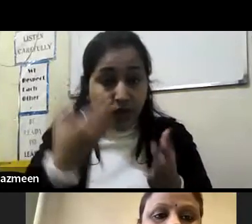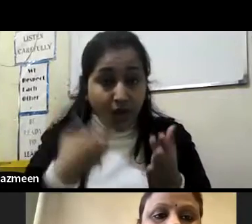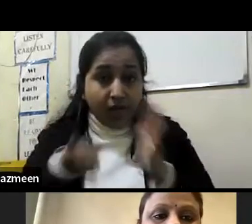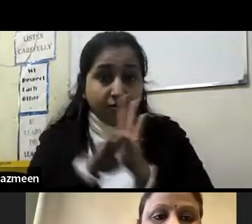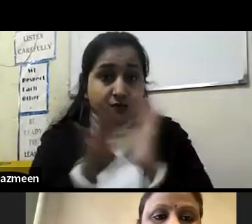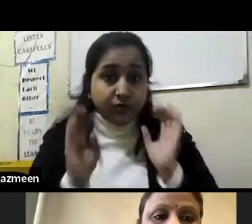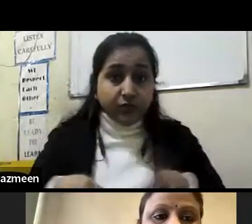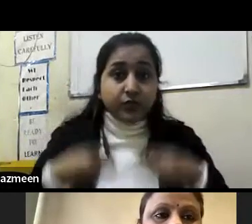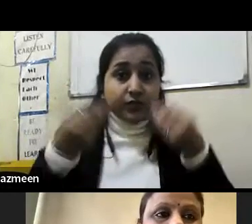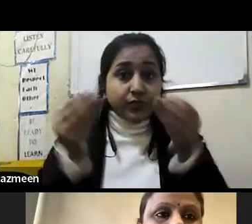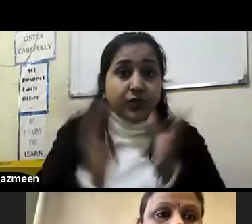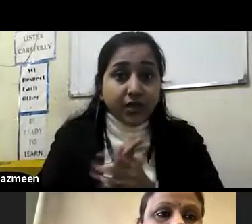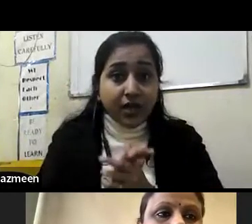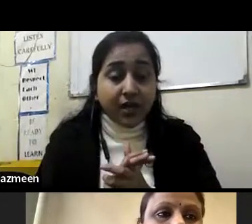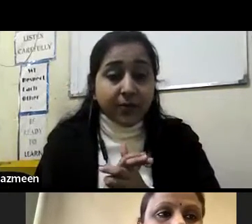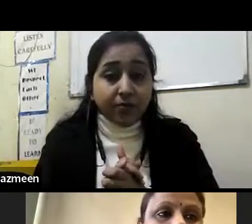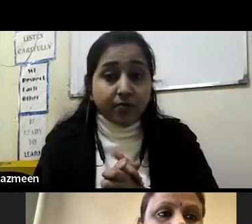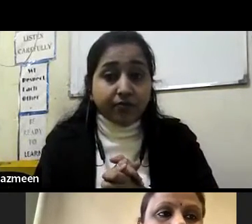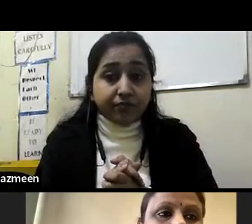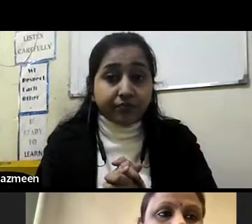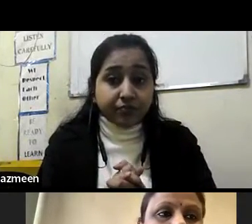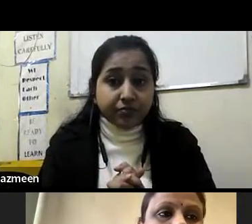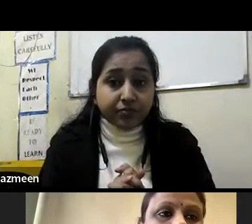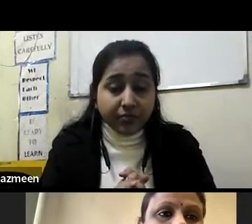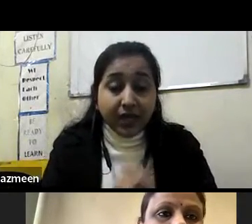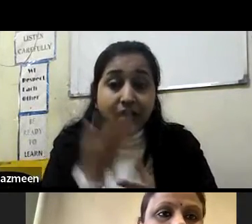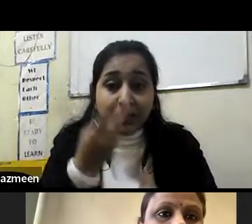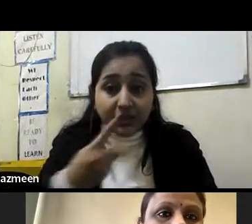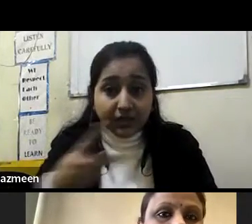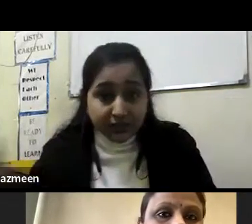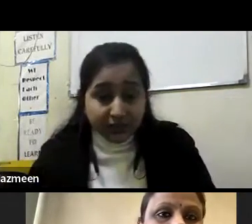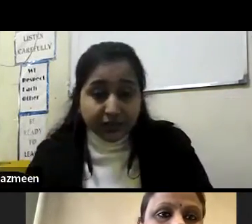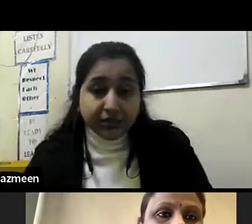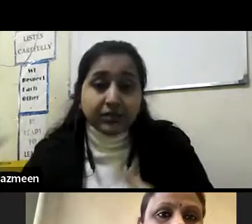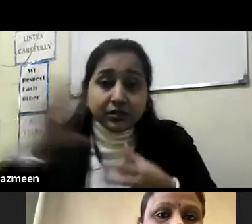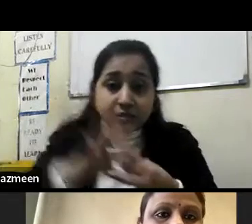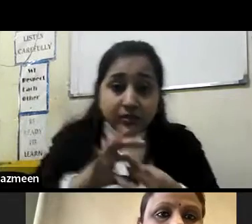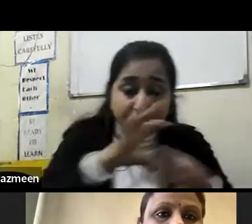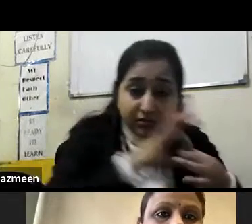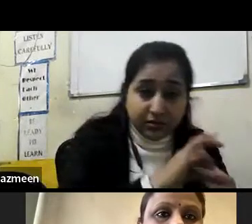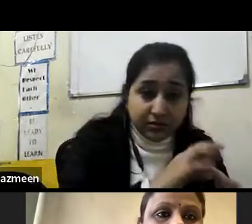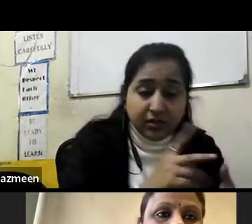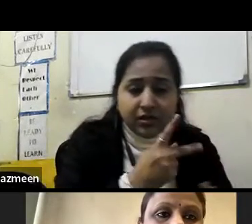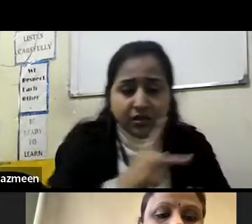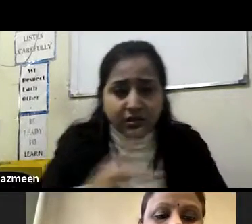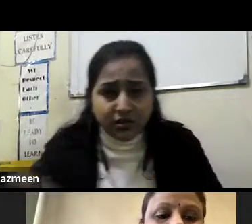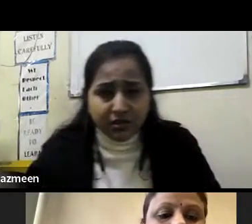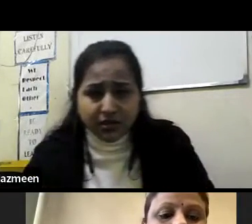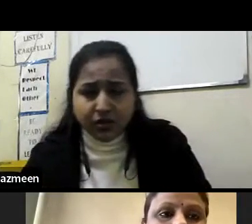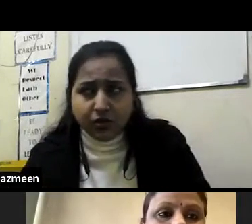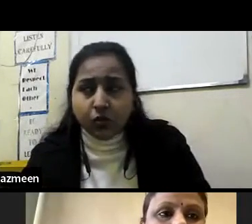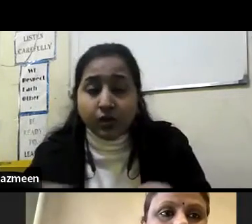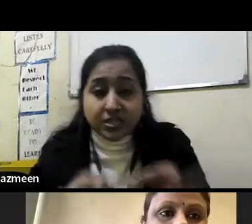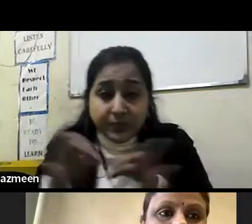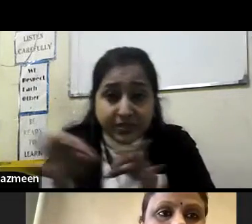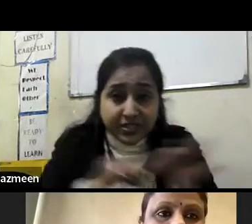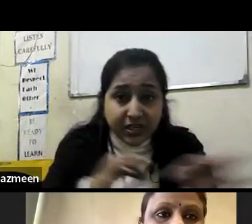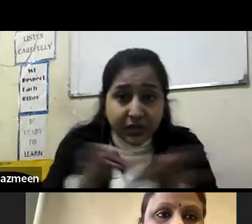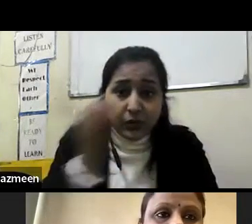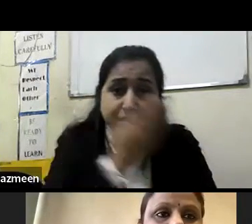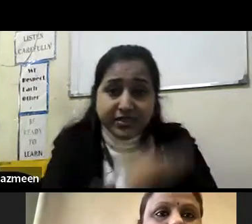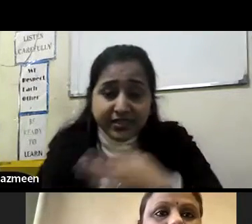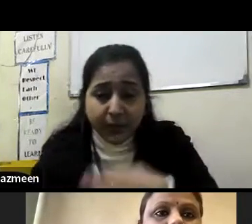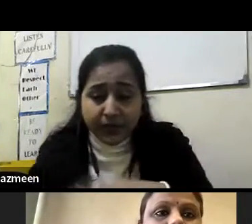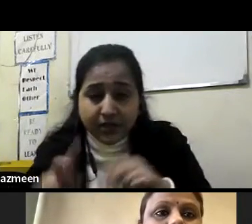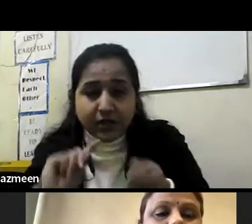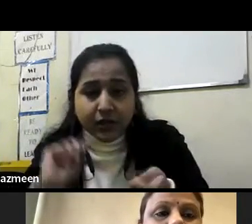a multi-stakeholder, like a collaboration. It's like definitely a lot more sensitization need to be happened